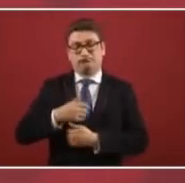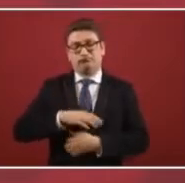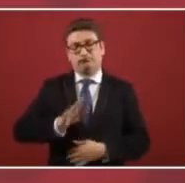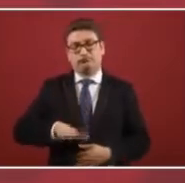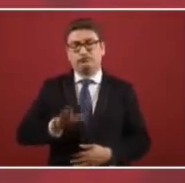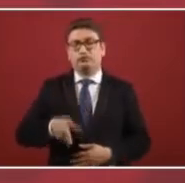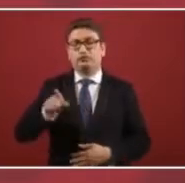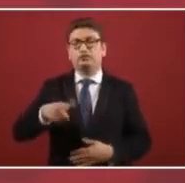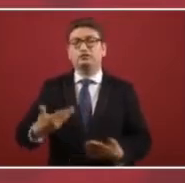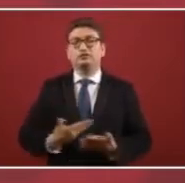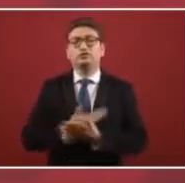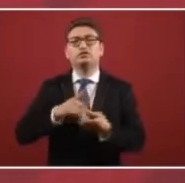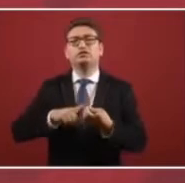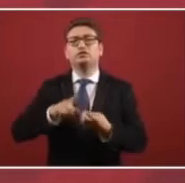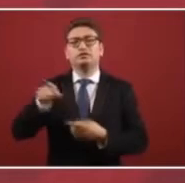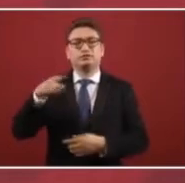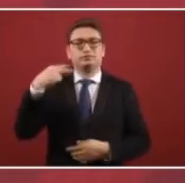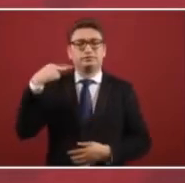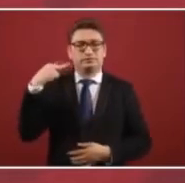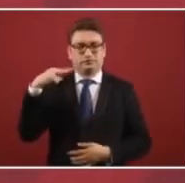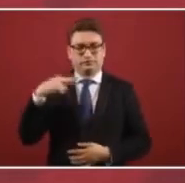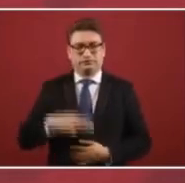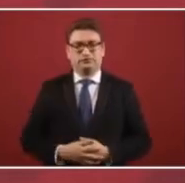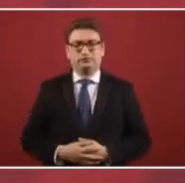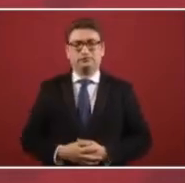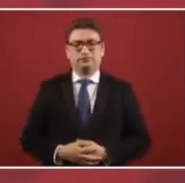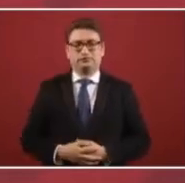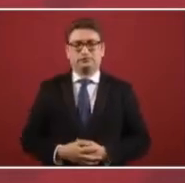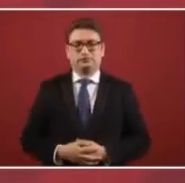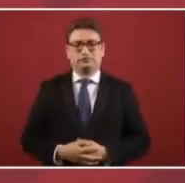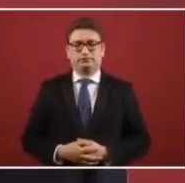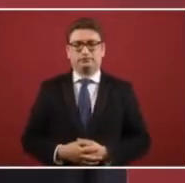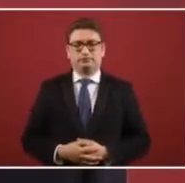soldiers that originated in Veracruz,